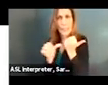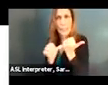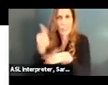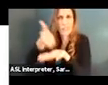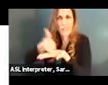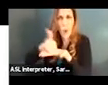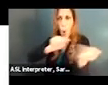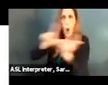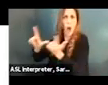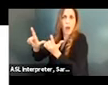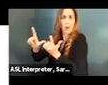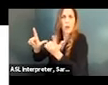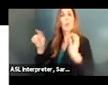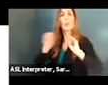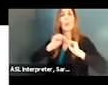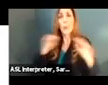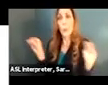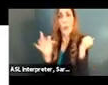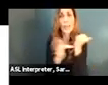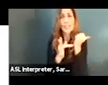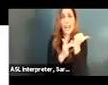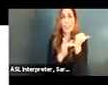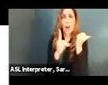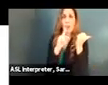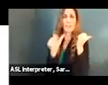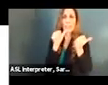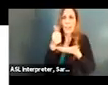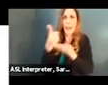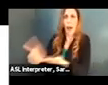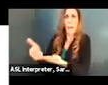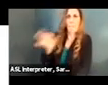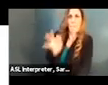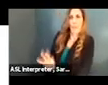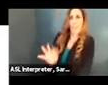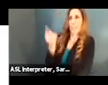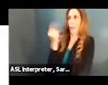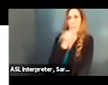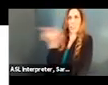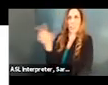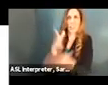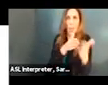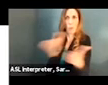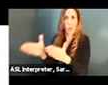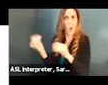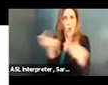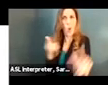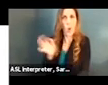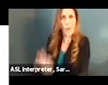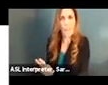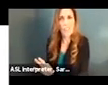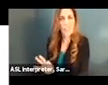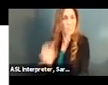There is no technology that doesn't assist somewhere, somehow, by some